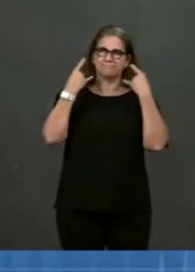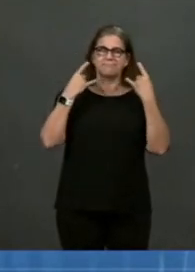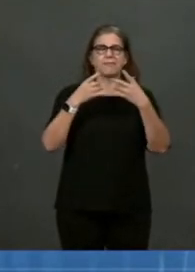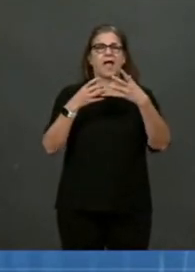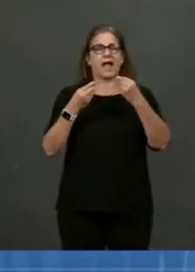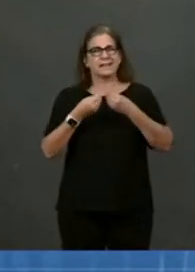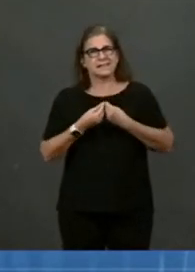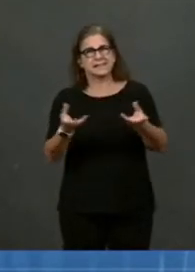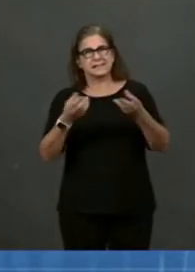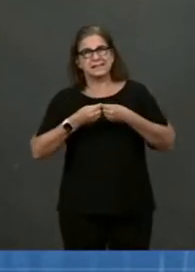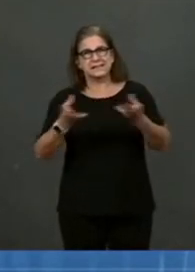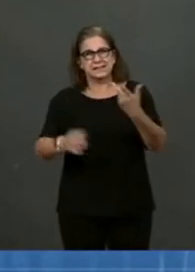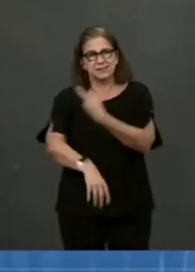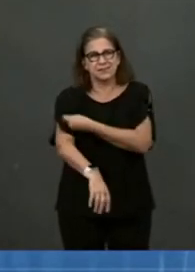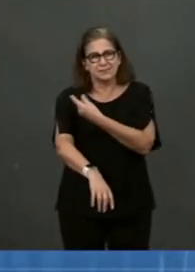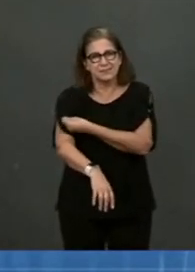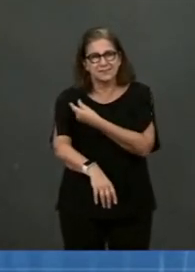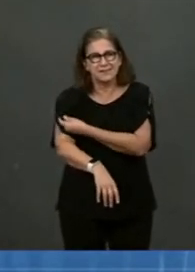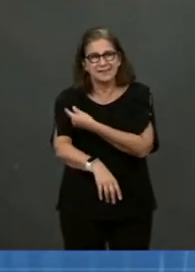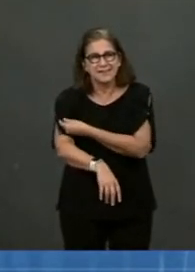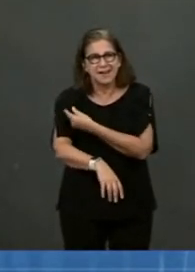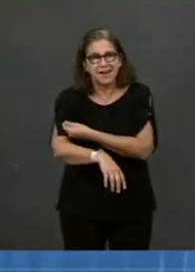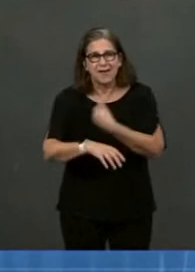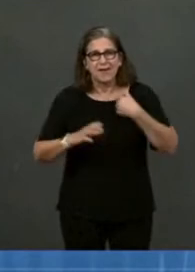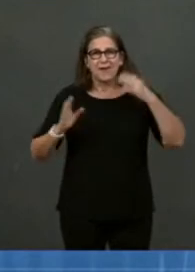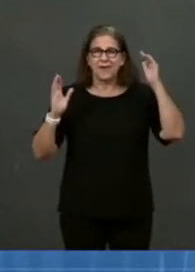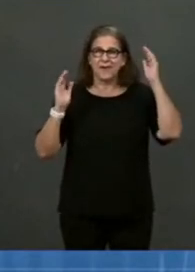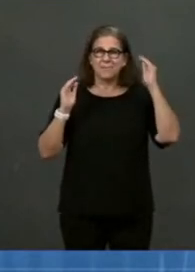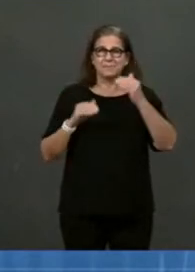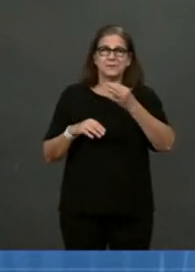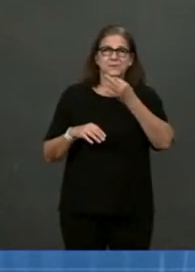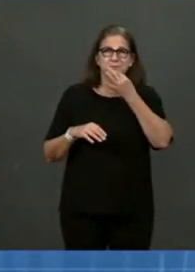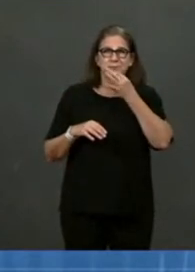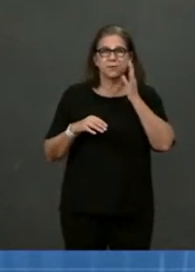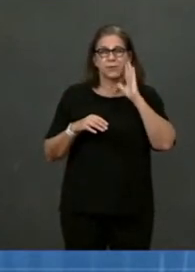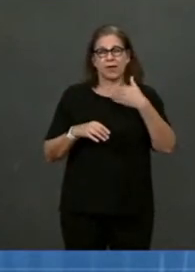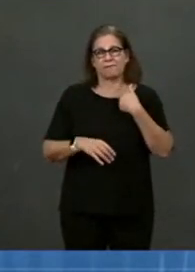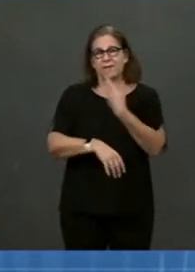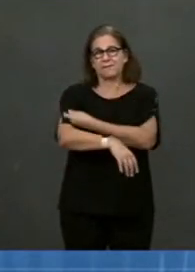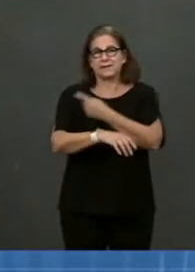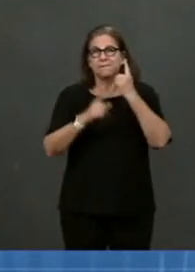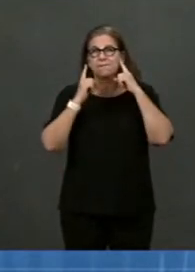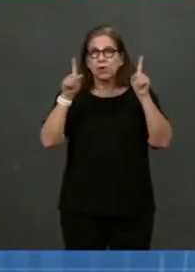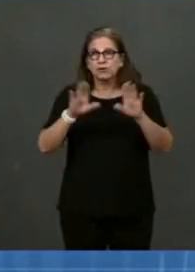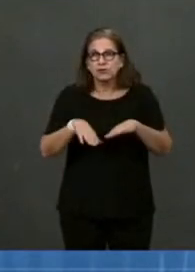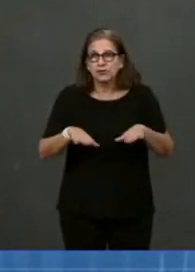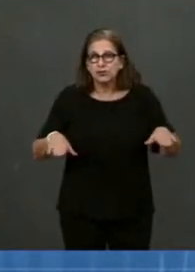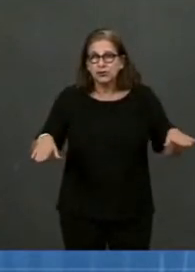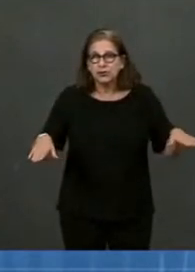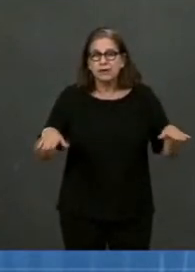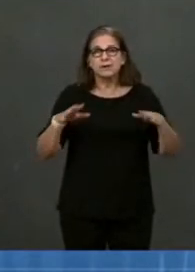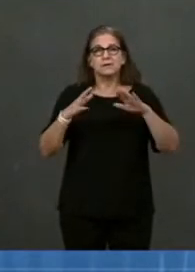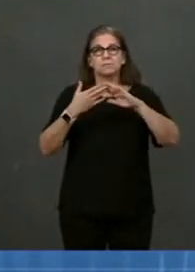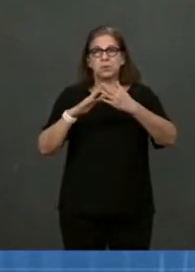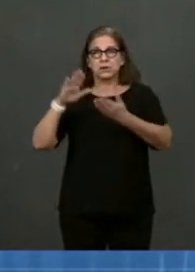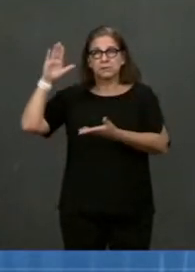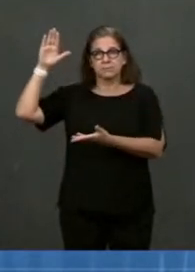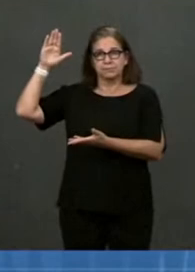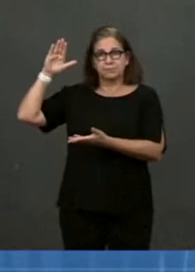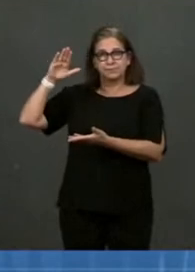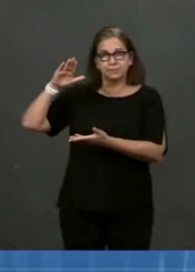have vaccinations for children as well. And as we watch the community levels come down, we will update our recommendations. It's important to